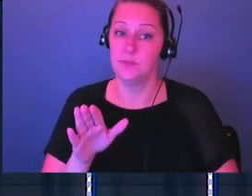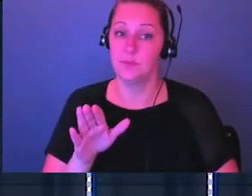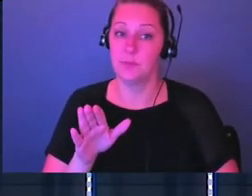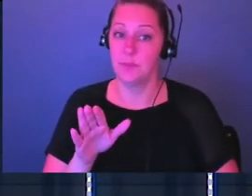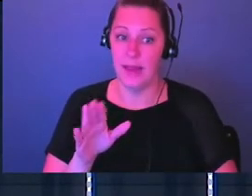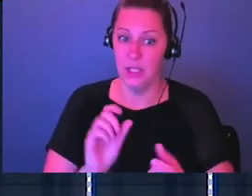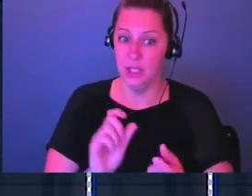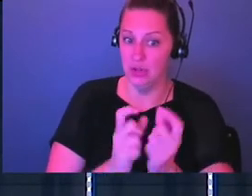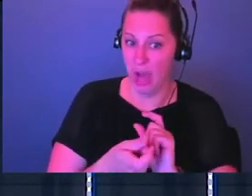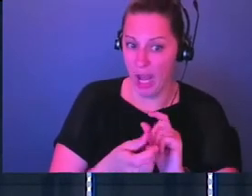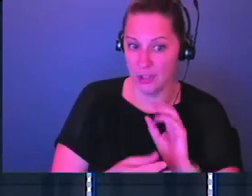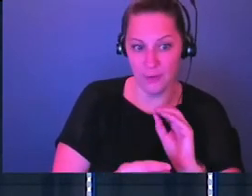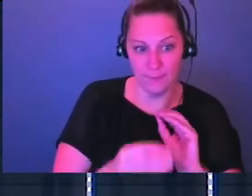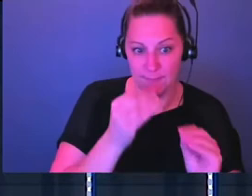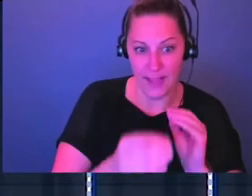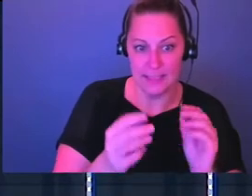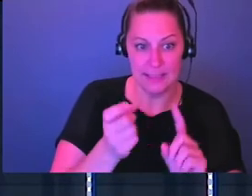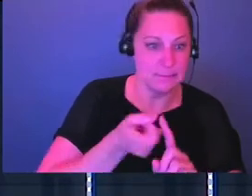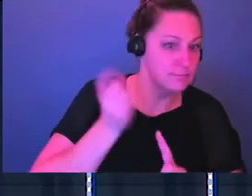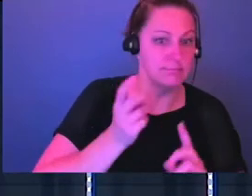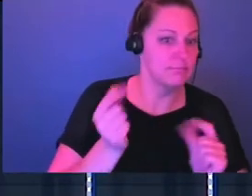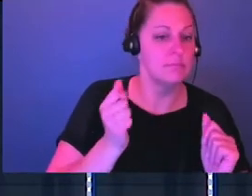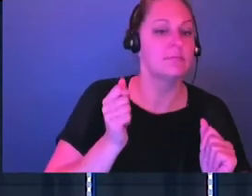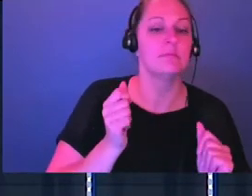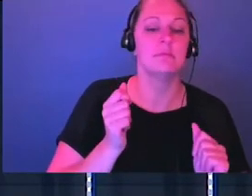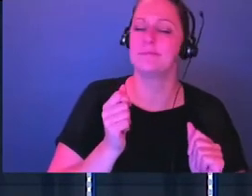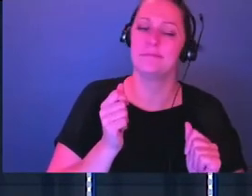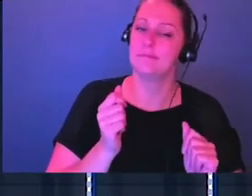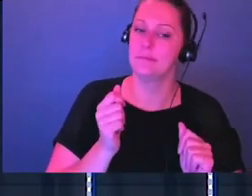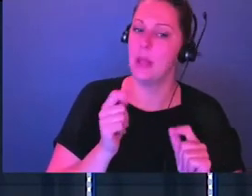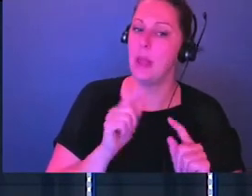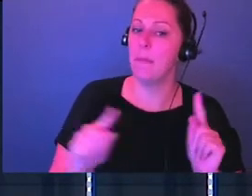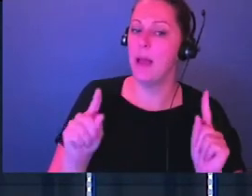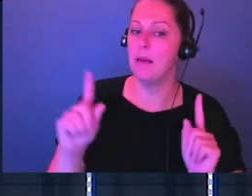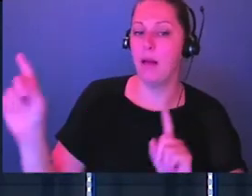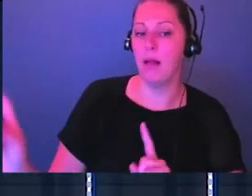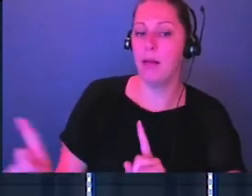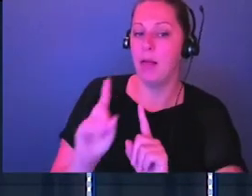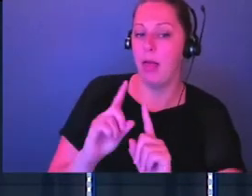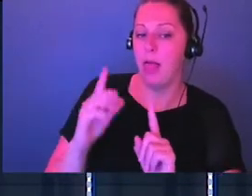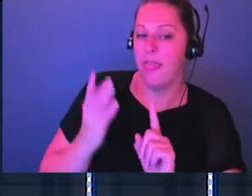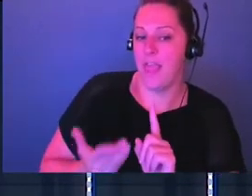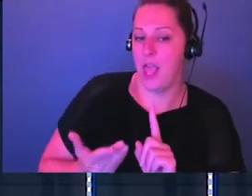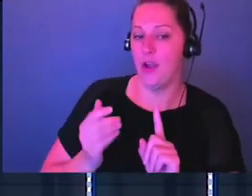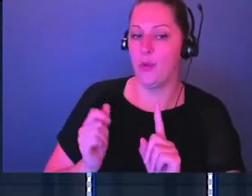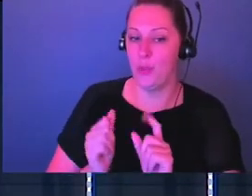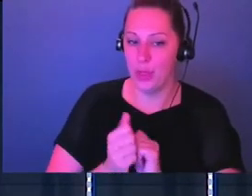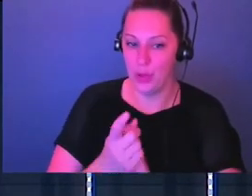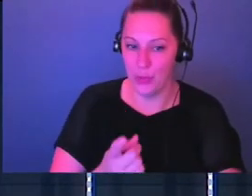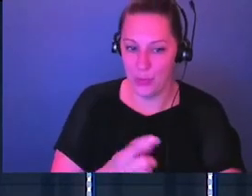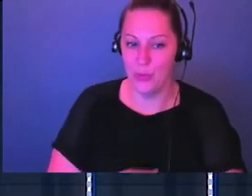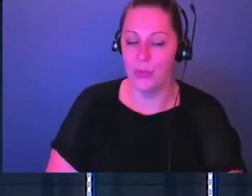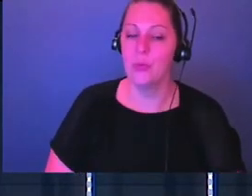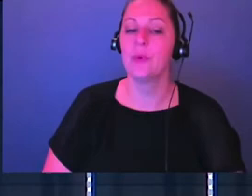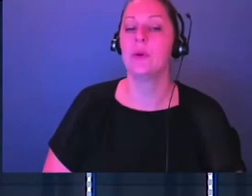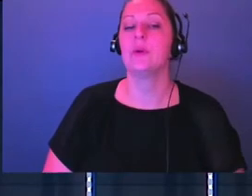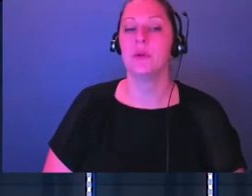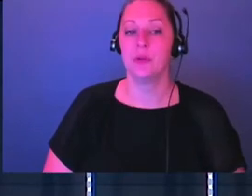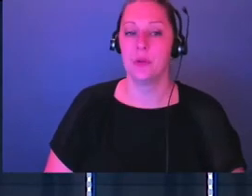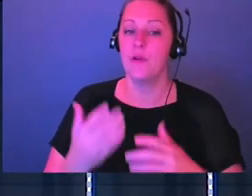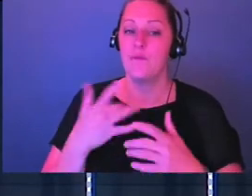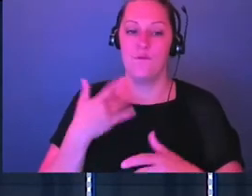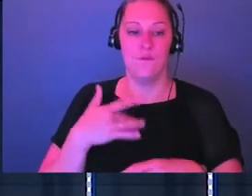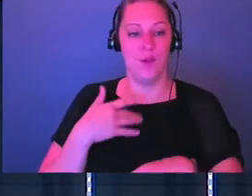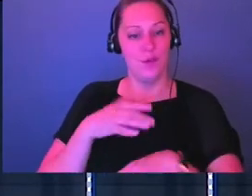change you or fix things or do whatever, but sometimes the best thing a father can do is just be there and let you know that he is there. Does that make sense? He wants to bring in comfort,